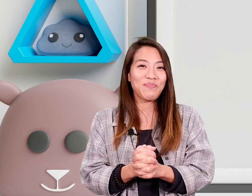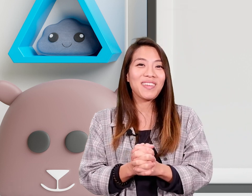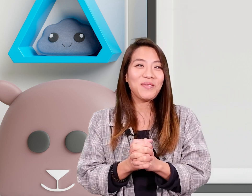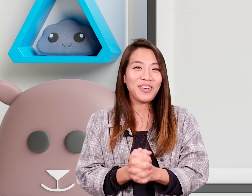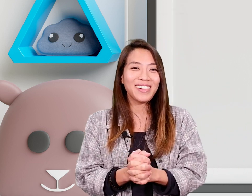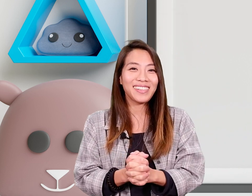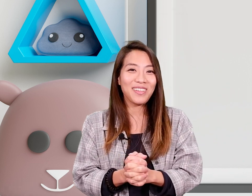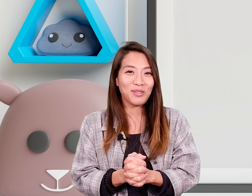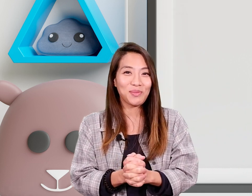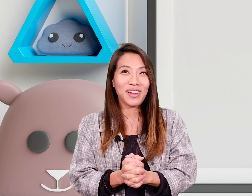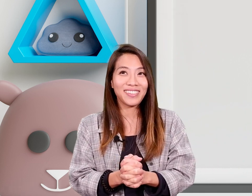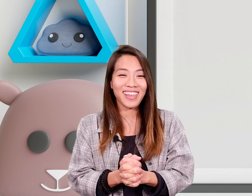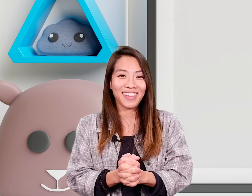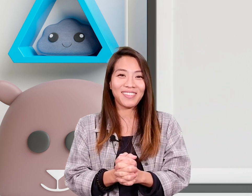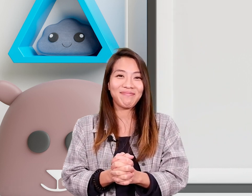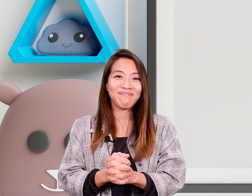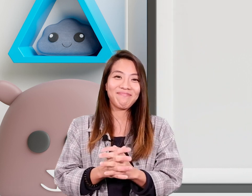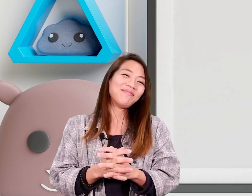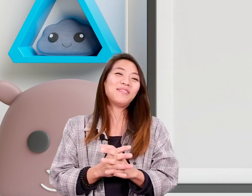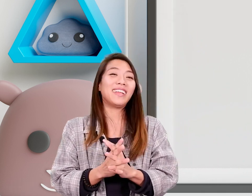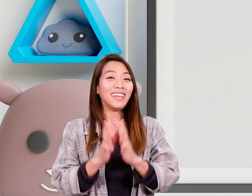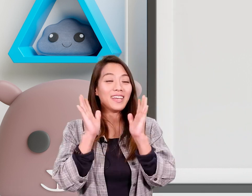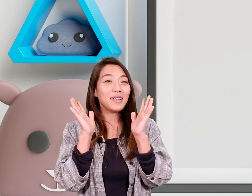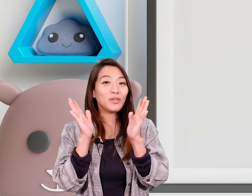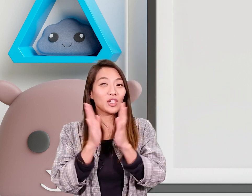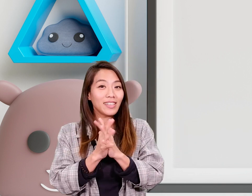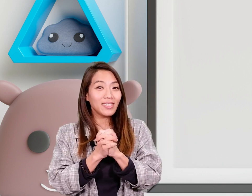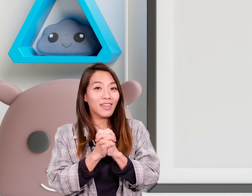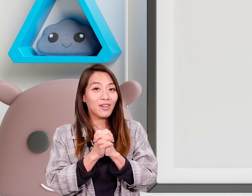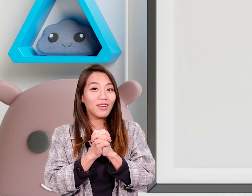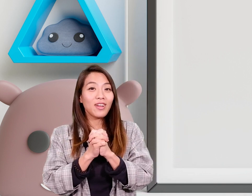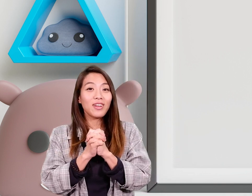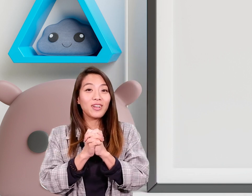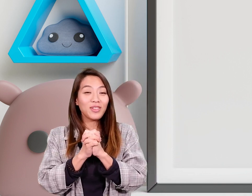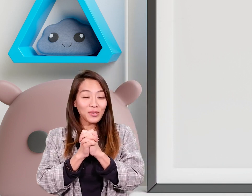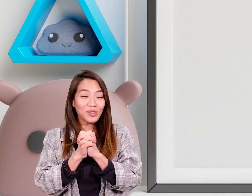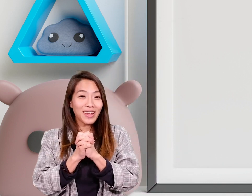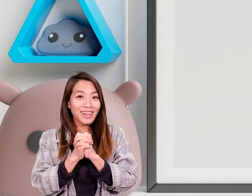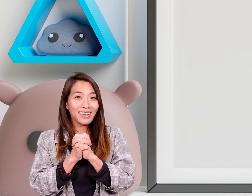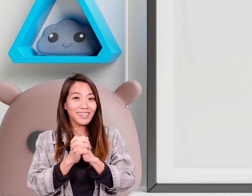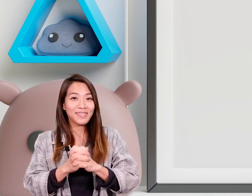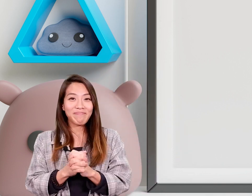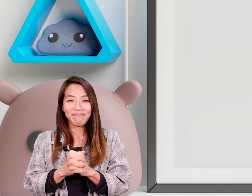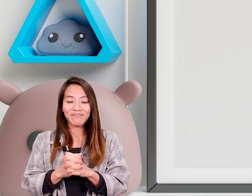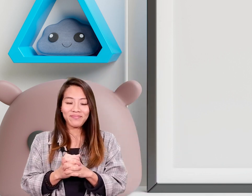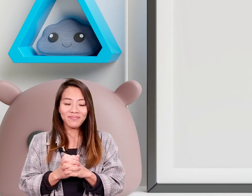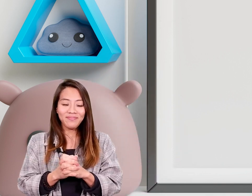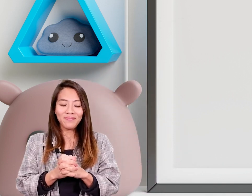go, we're going to say Lord's Prayer together. Ready? Put your hands together. Close your